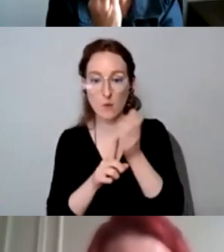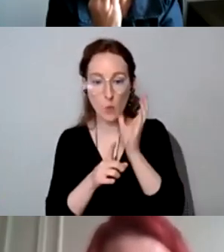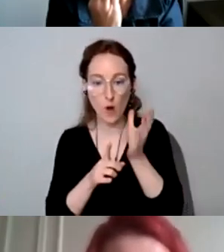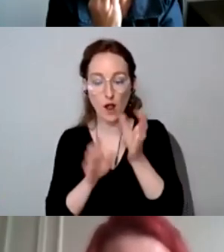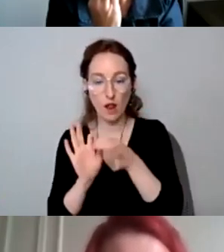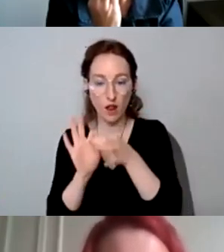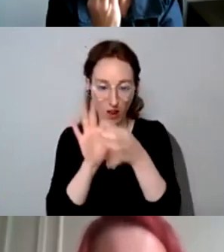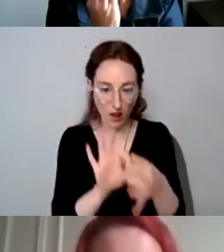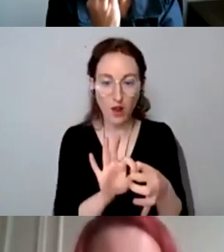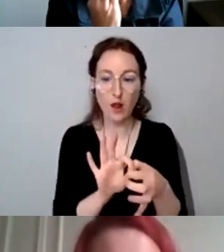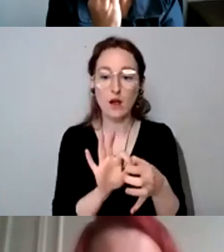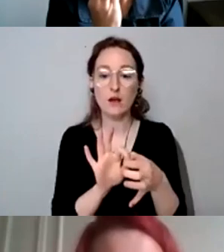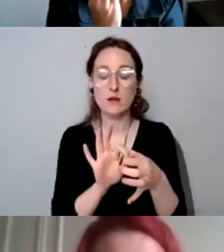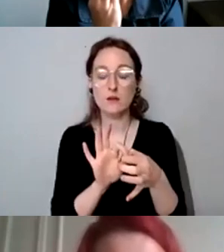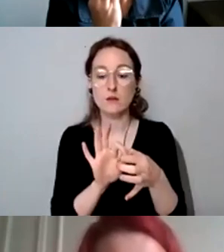with